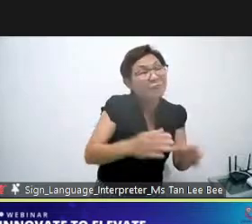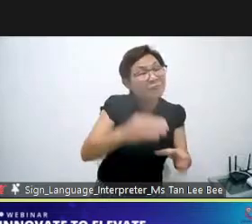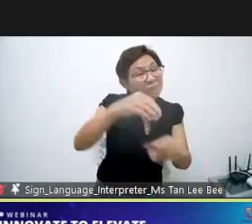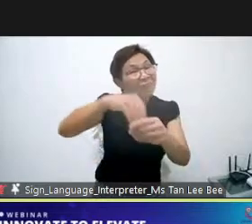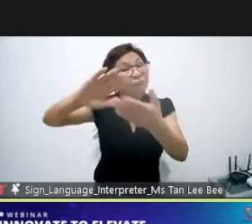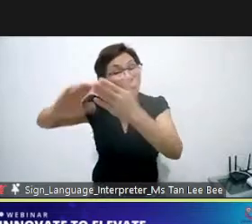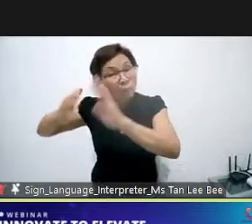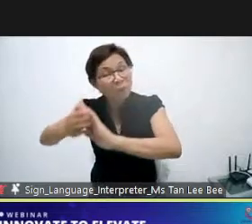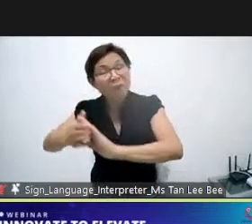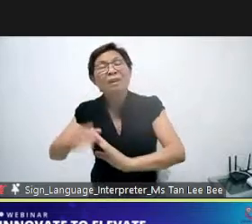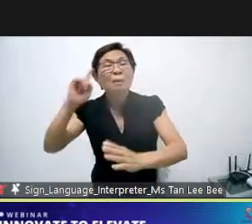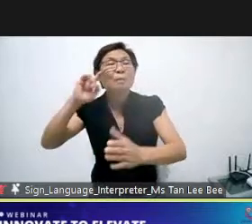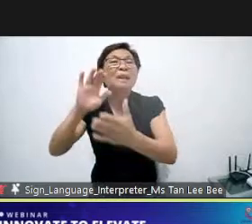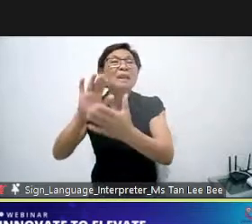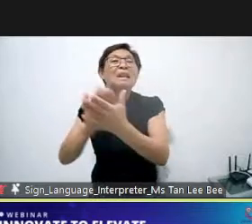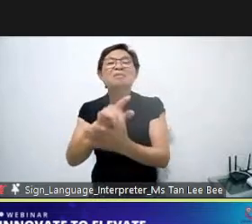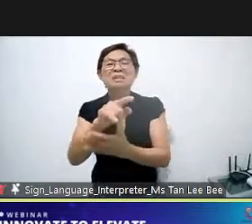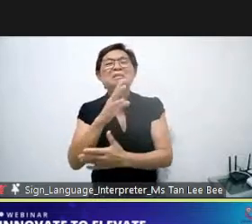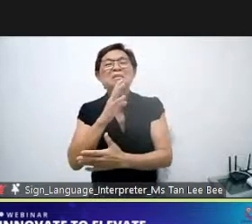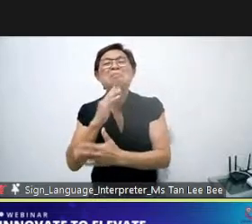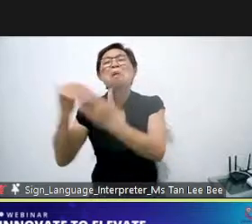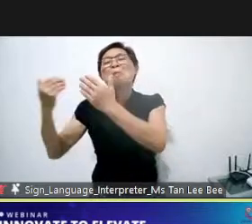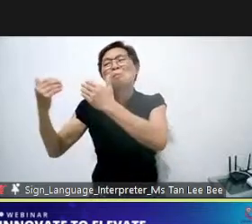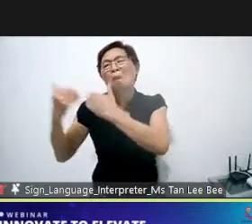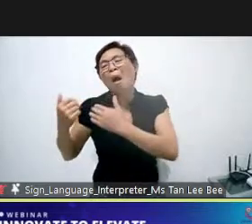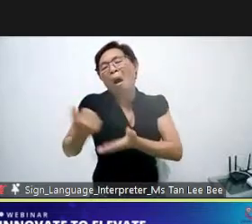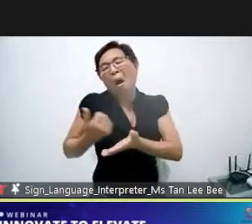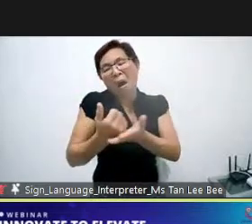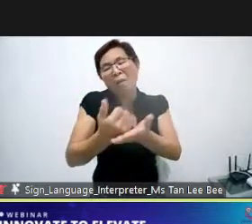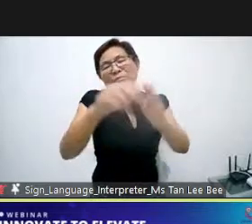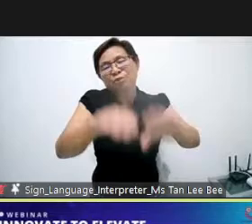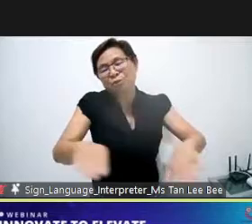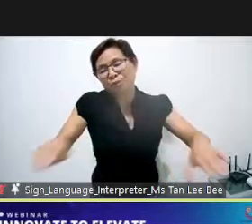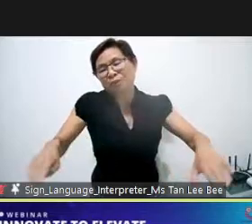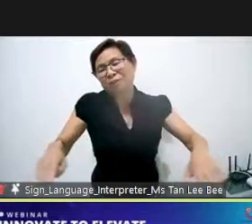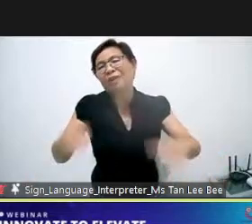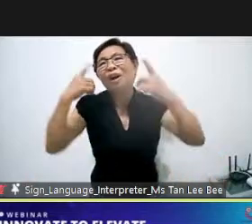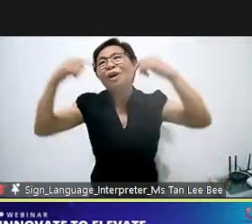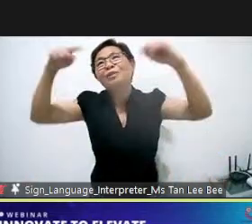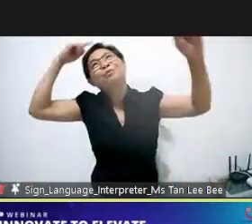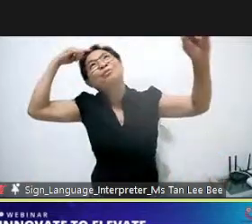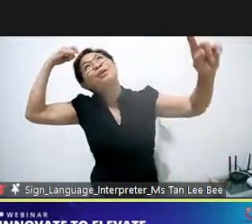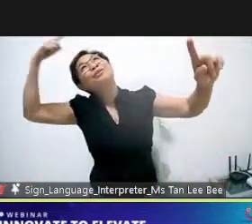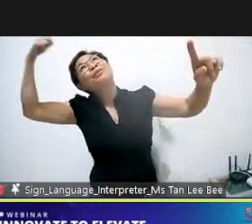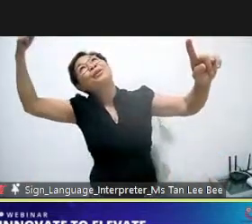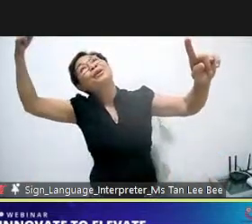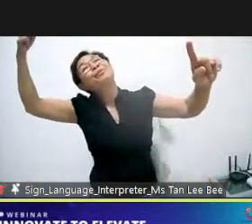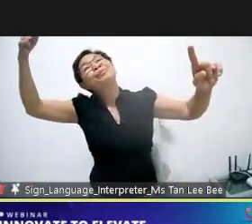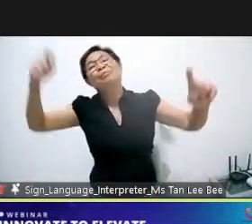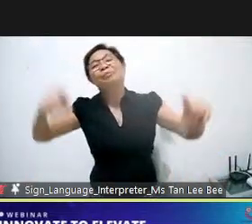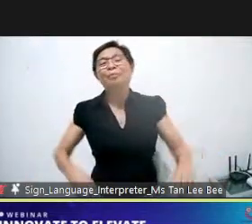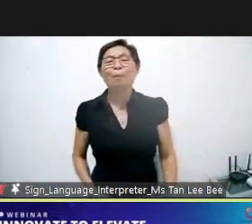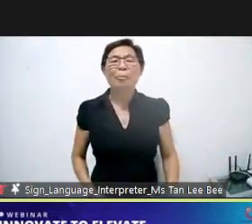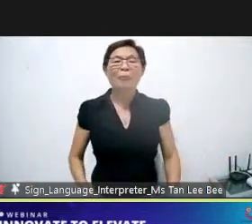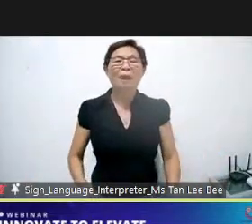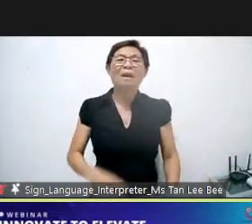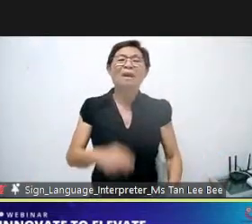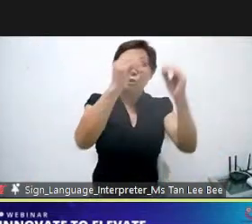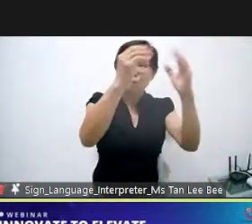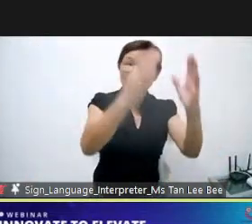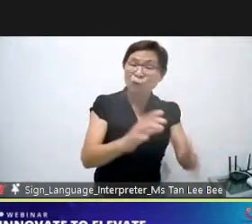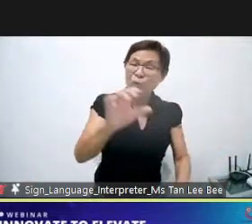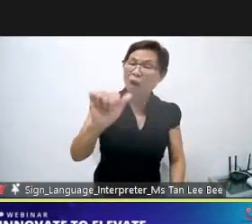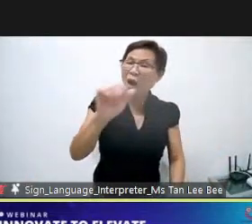his responsibilities to help his students to achieve their dreams. And according to Cikgu Azam, if they